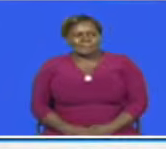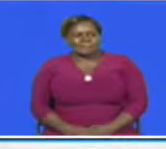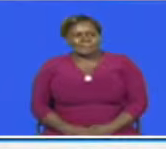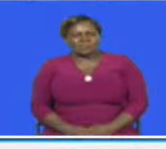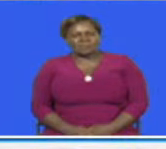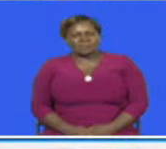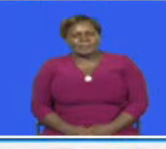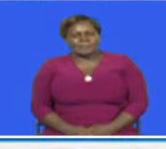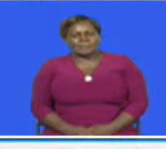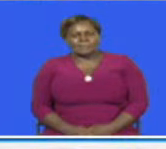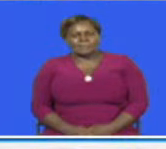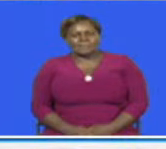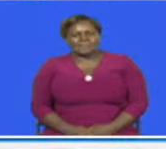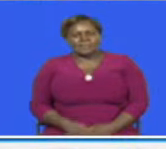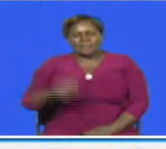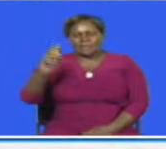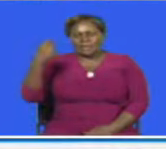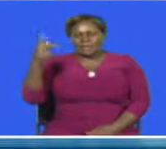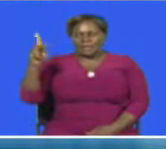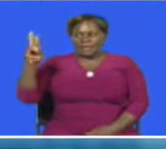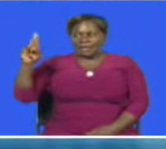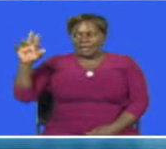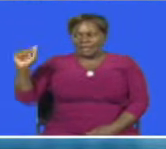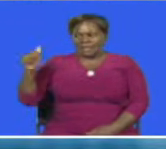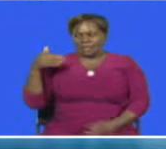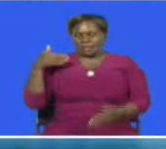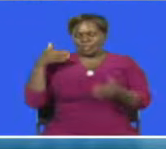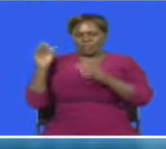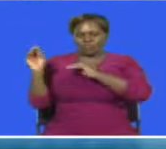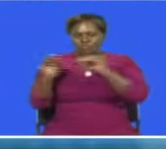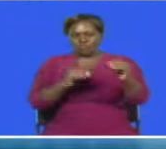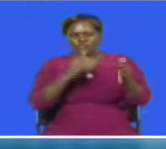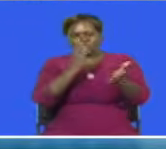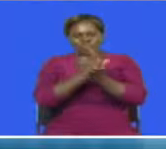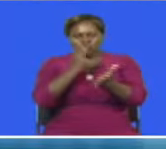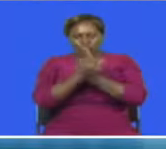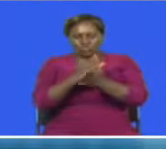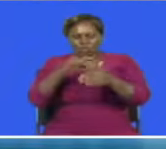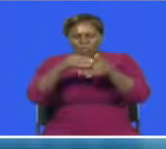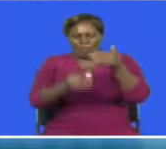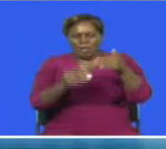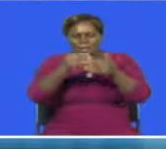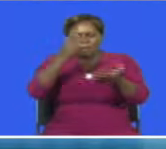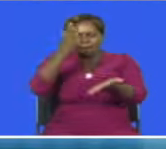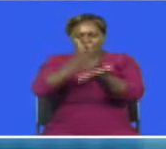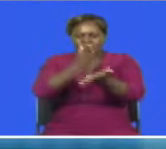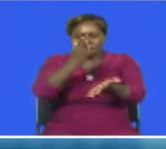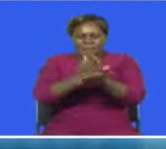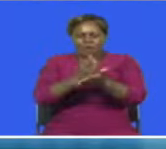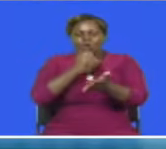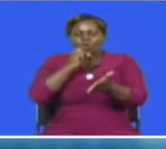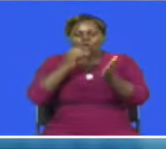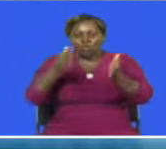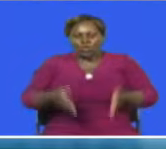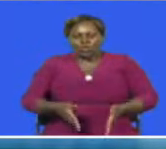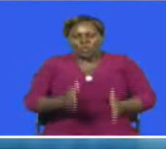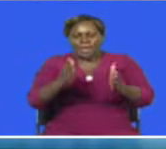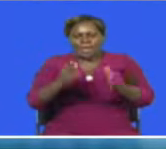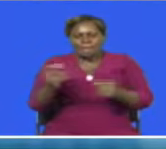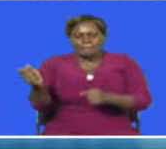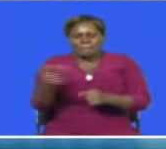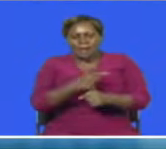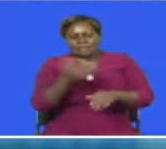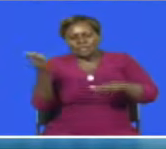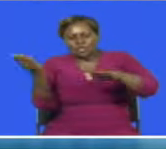KTN. Now, as the Kenya Revenue Authority moves towards real-time invoice validation, the old way of monthly